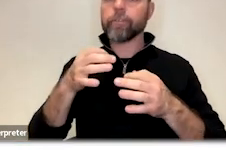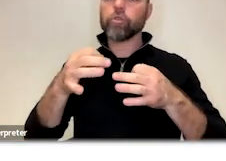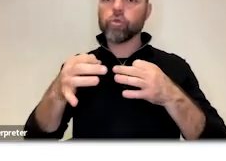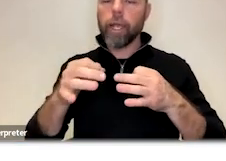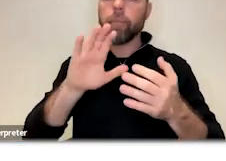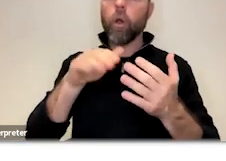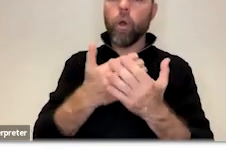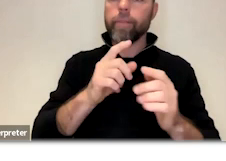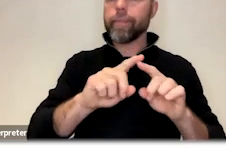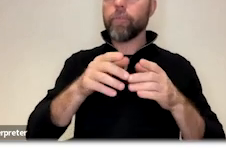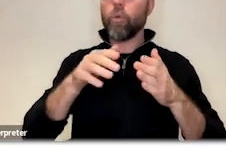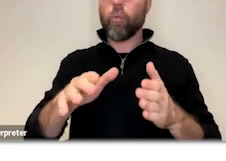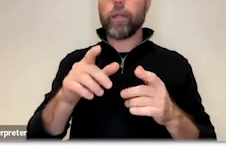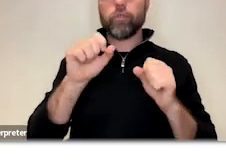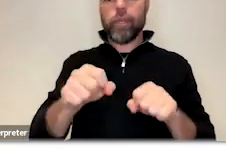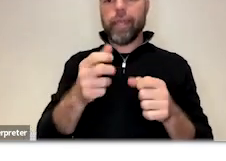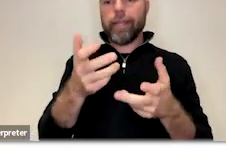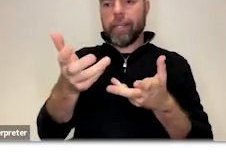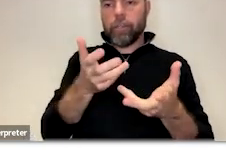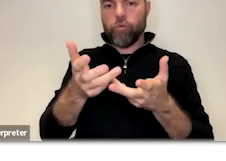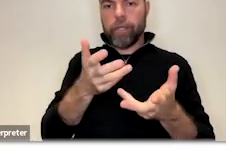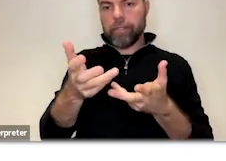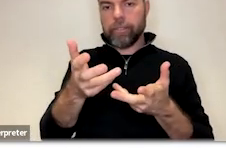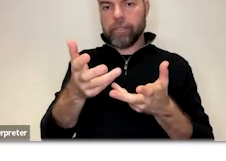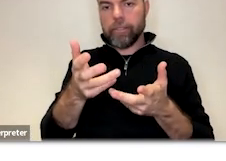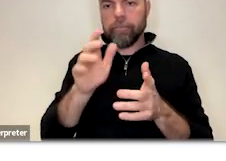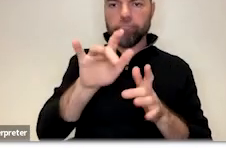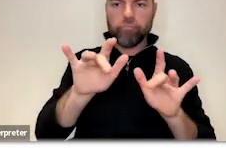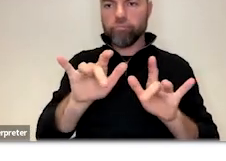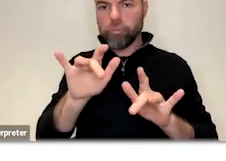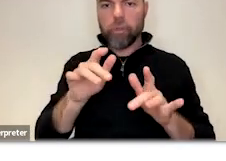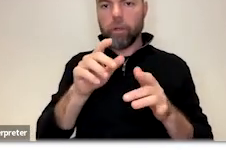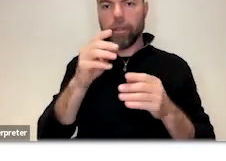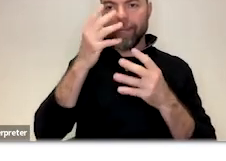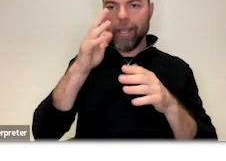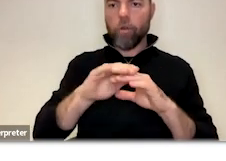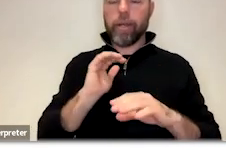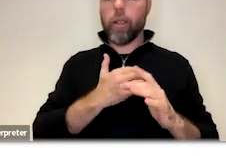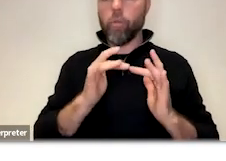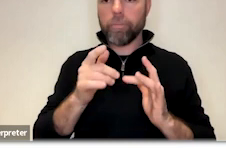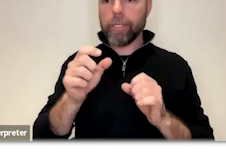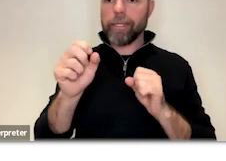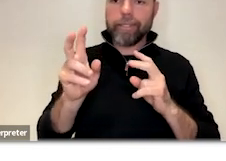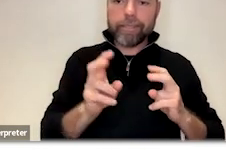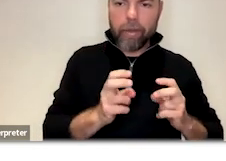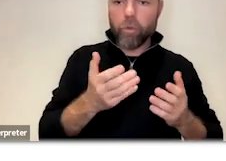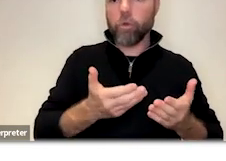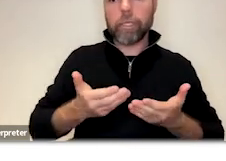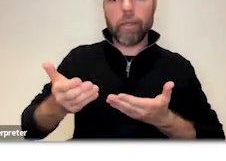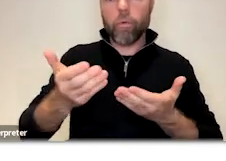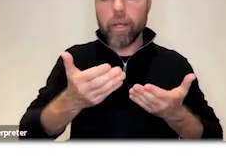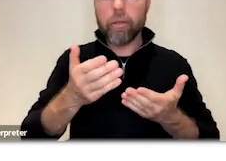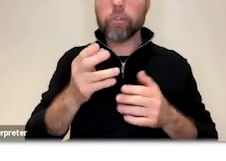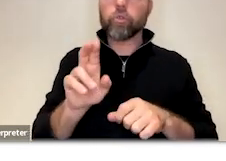of the ways in which you can interact with the data on our website and download it and take it with you,